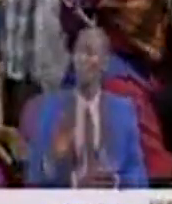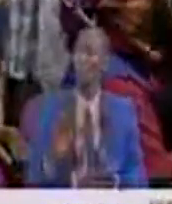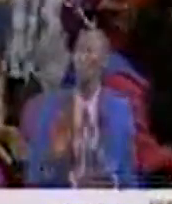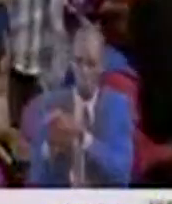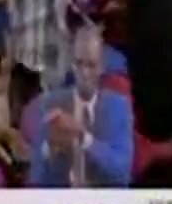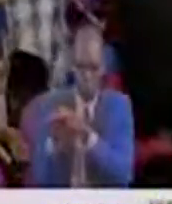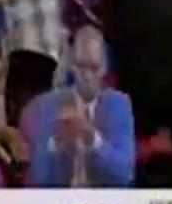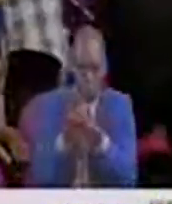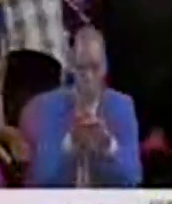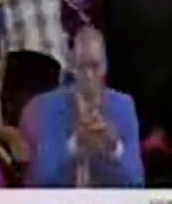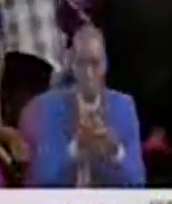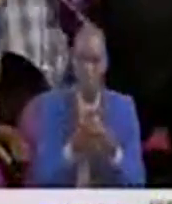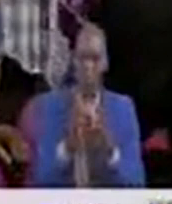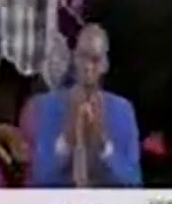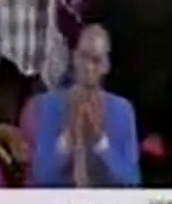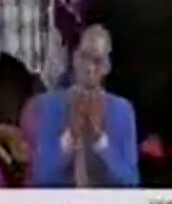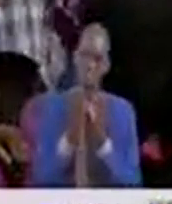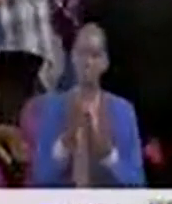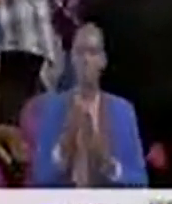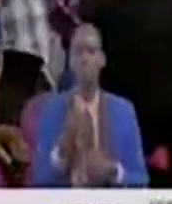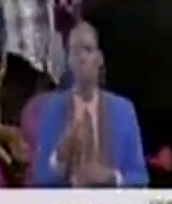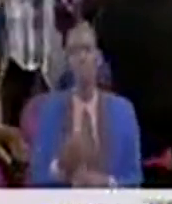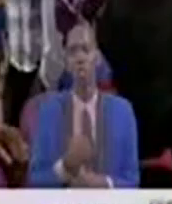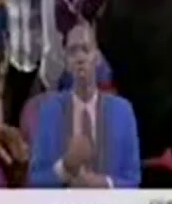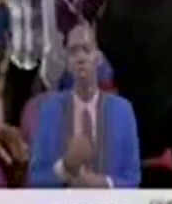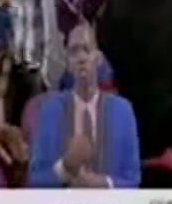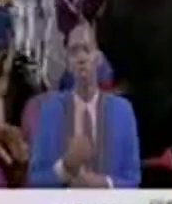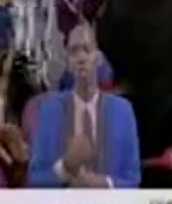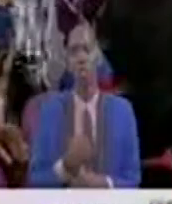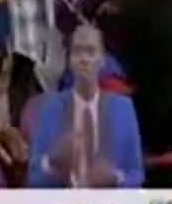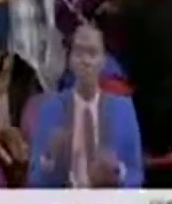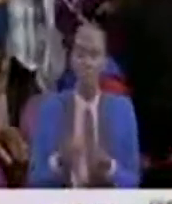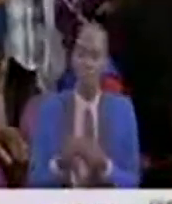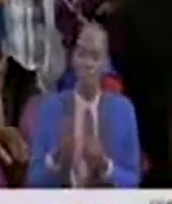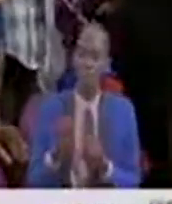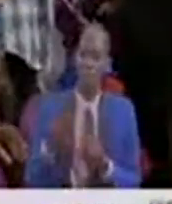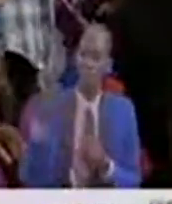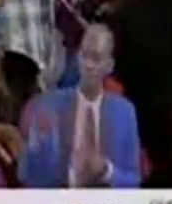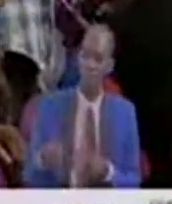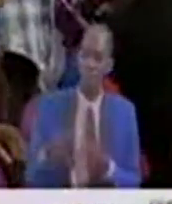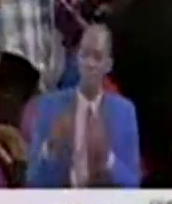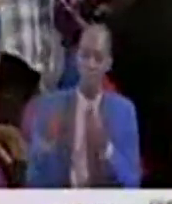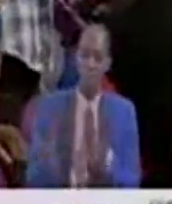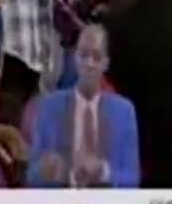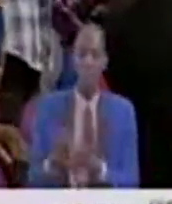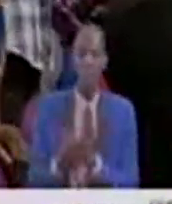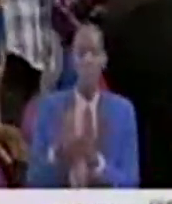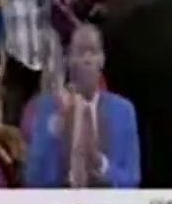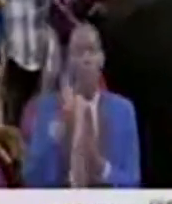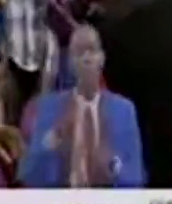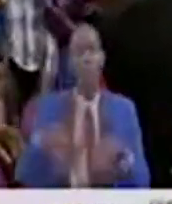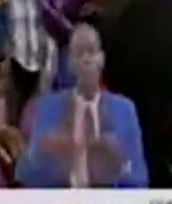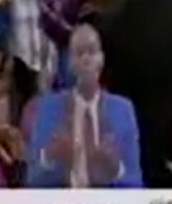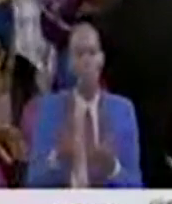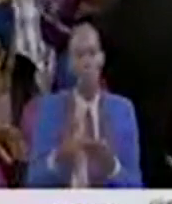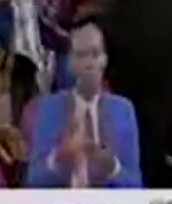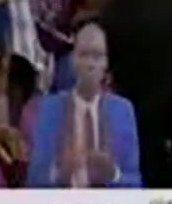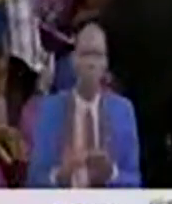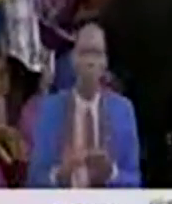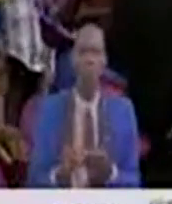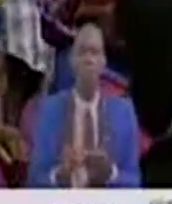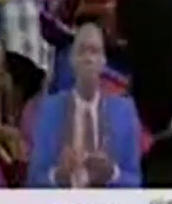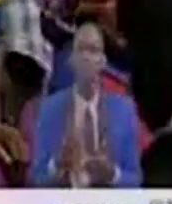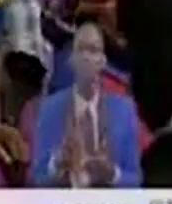me as one that will give account. I want to yield to